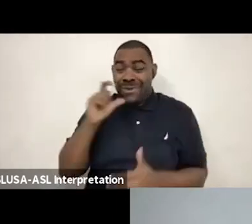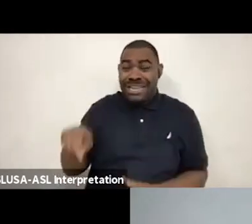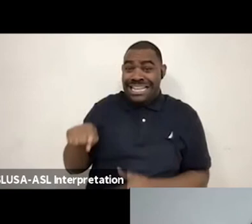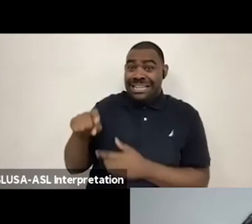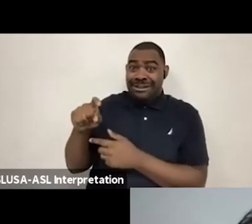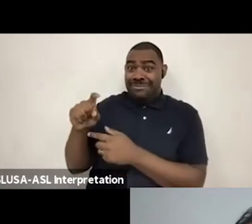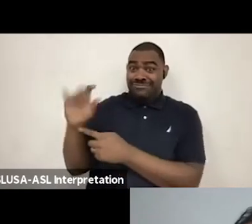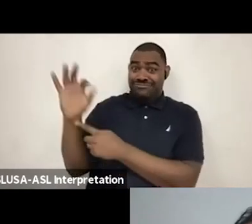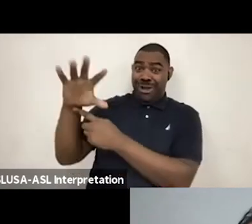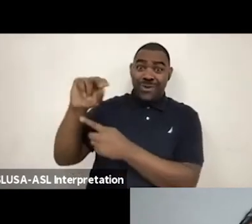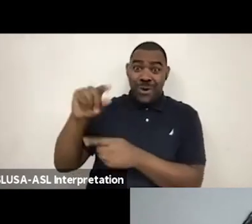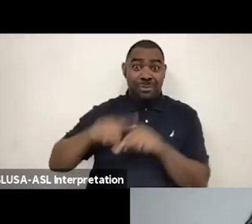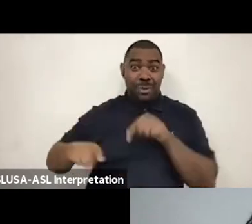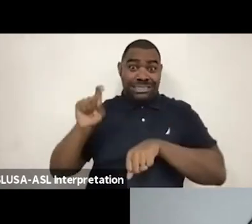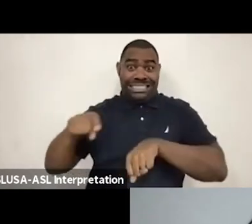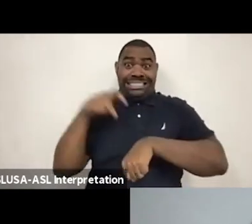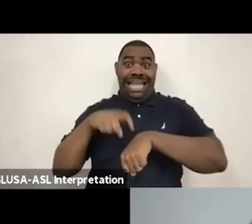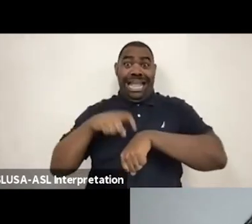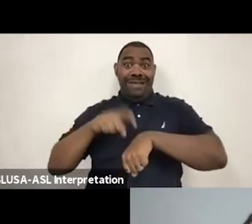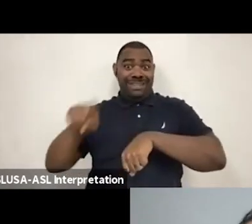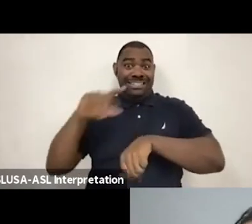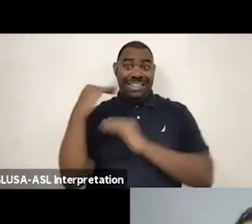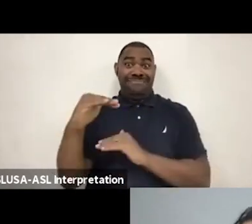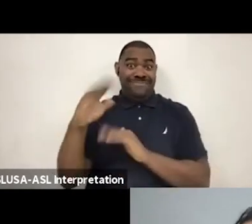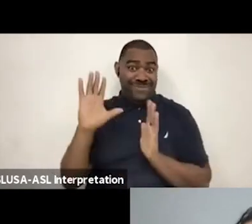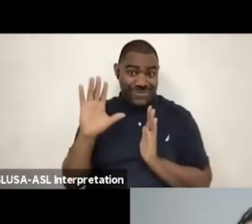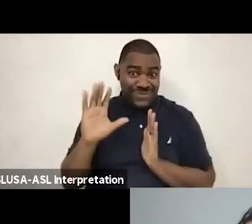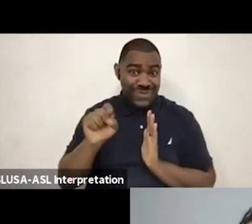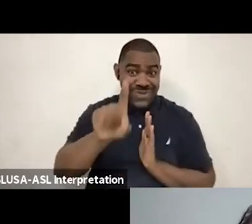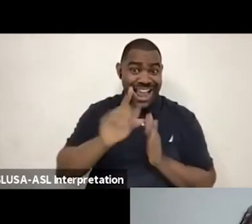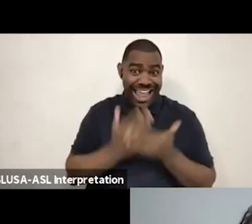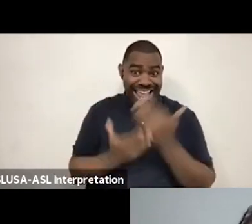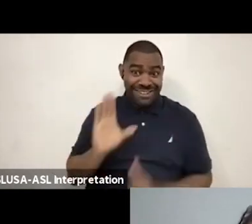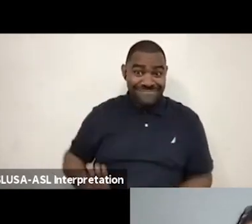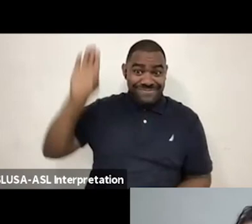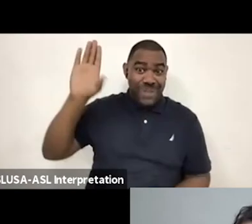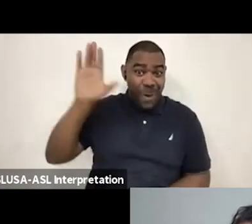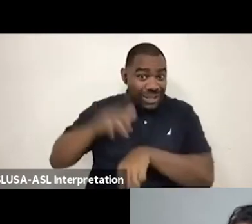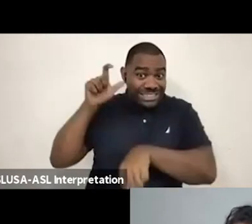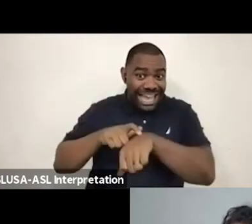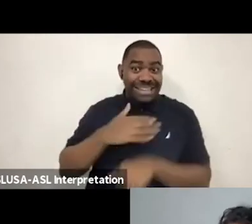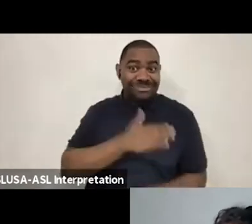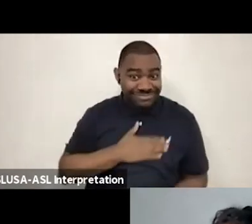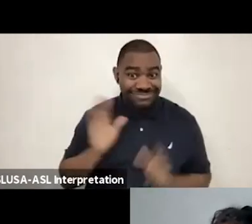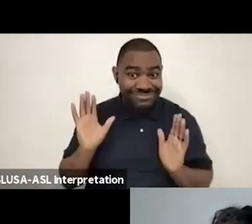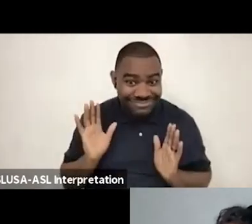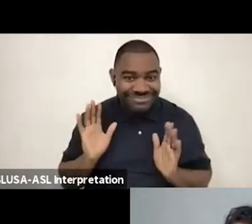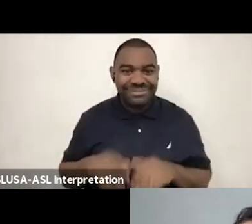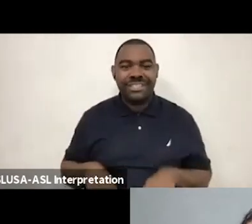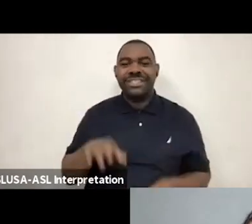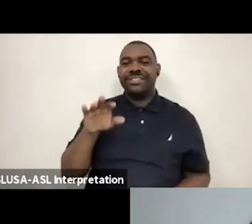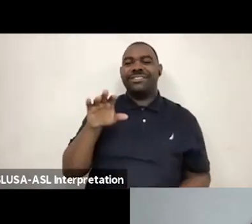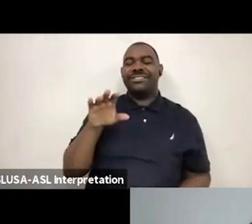not need a prompt, but we do need a timer. So yes, be very definitive with the raising of that hand. I